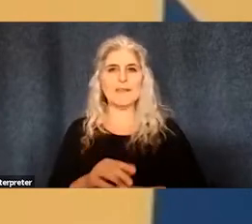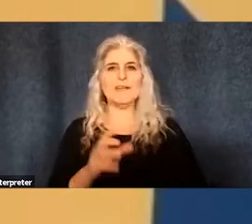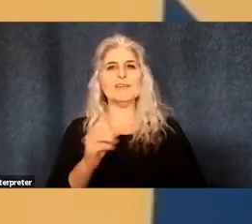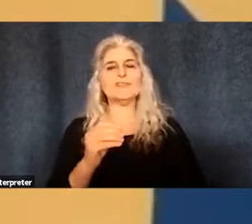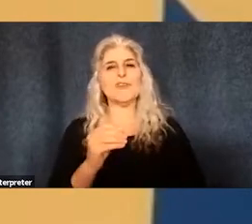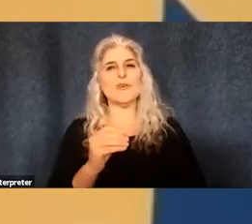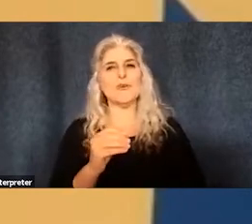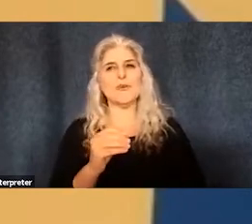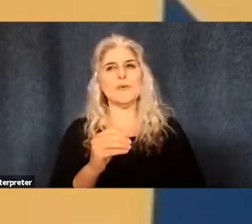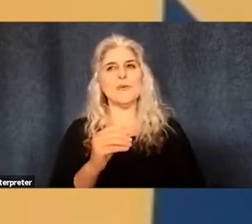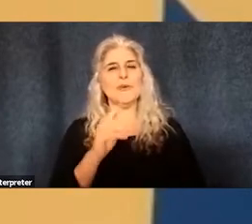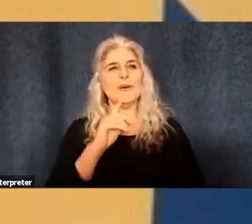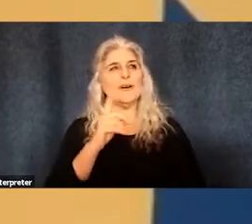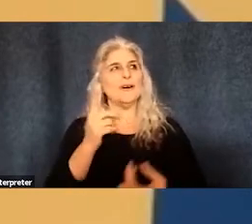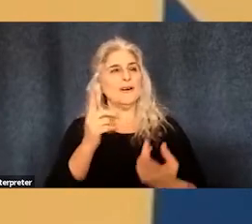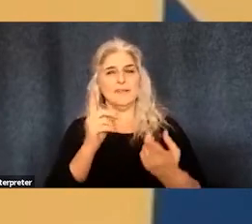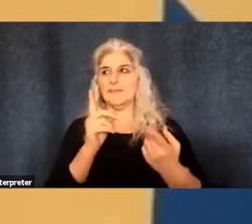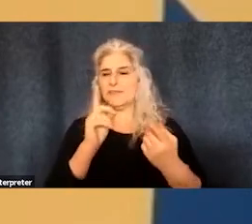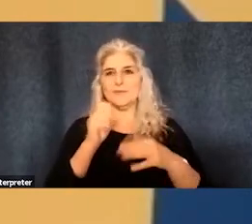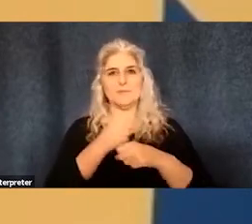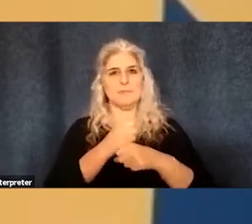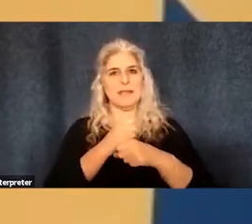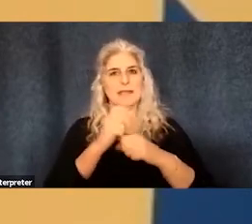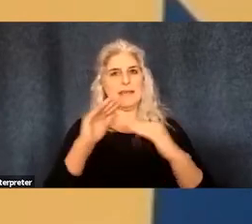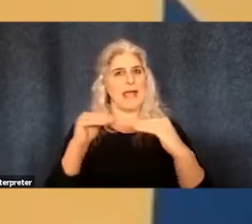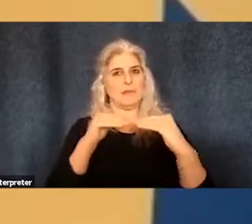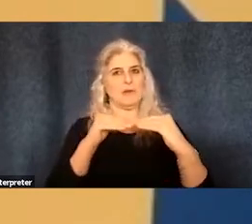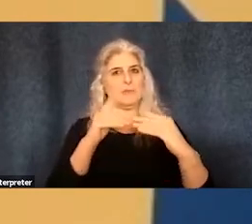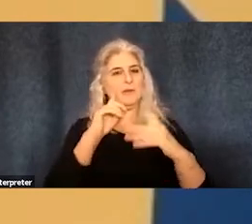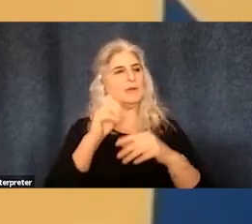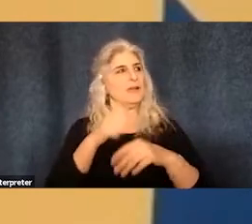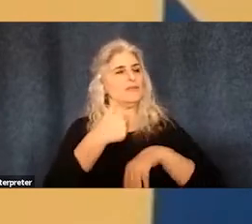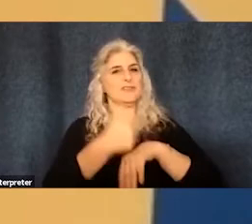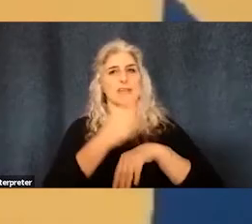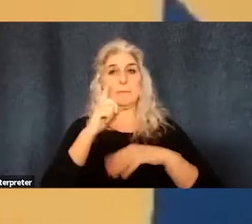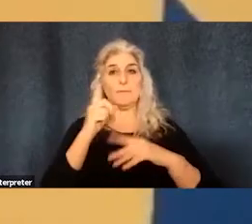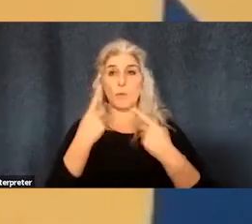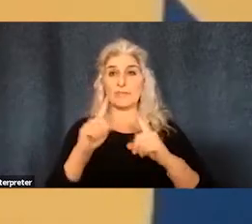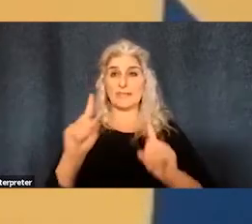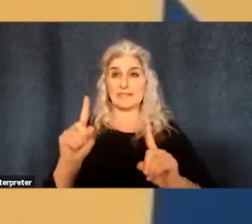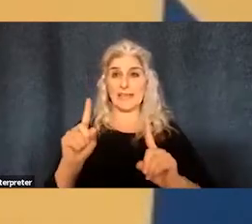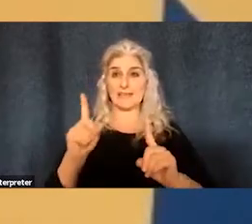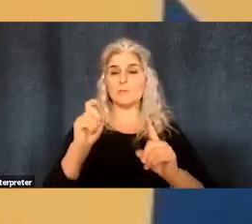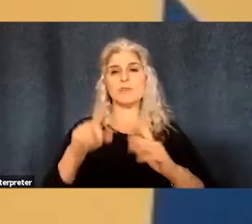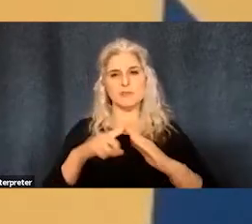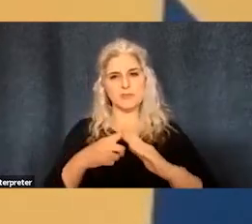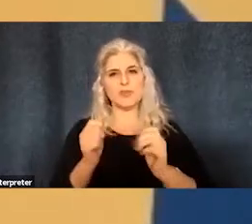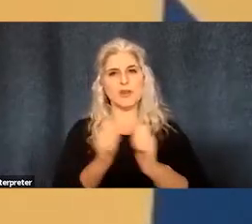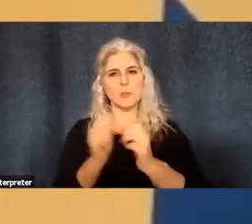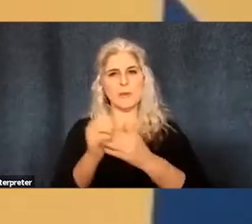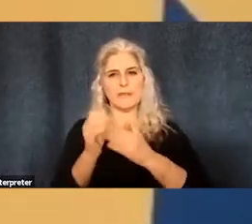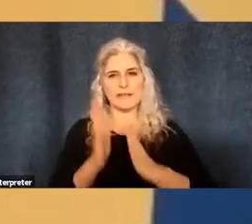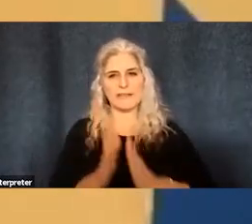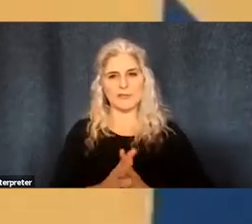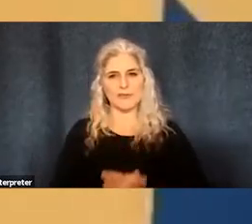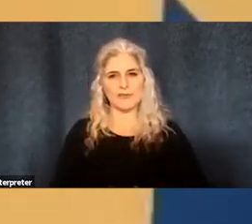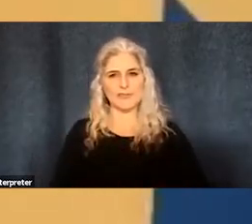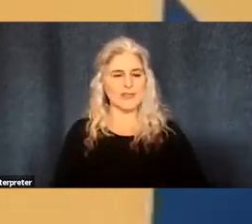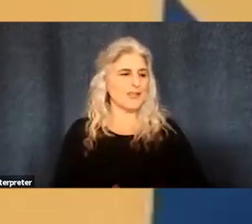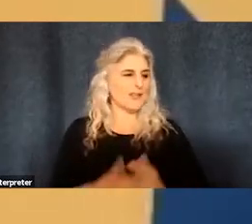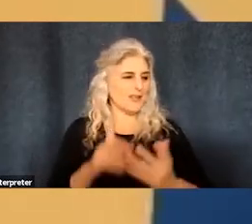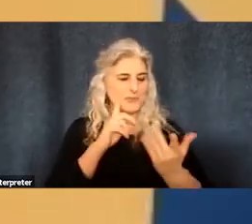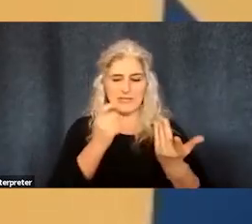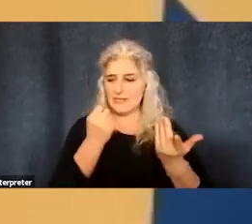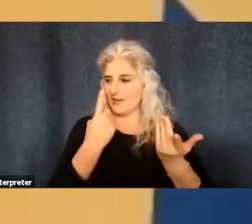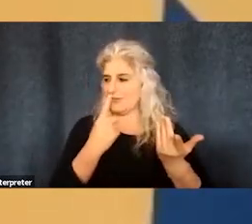it equitable and to set it up for success, we need to start with our leaders and making sure that they understand that